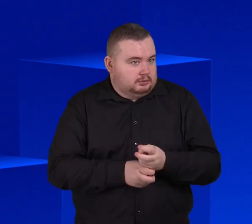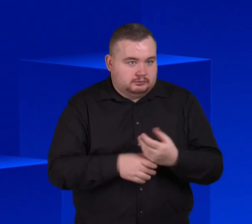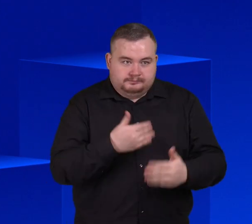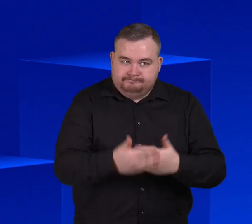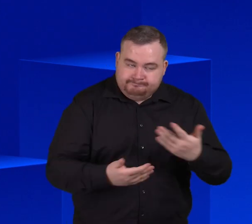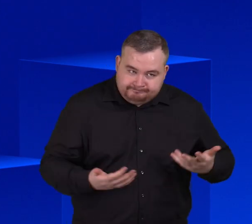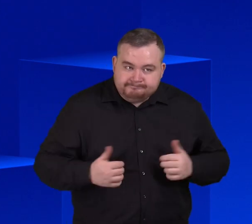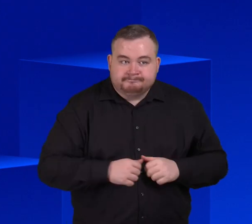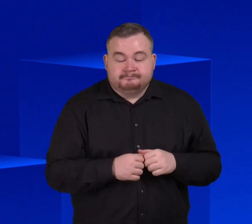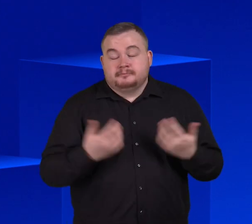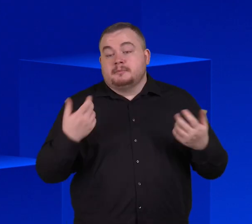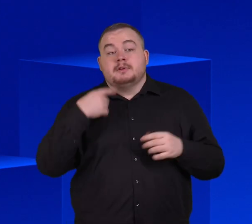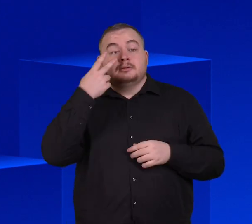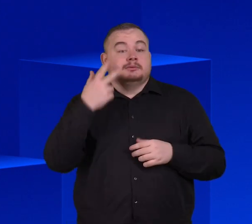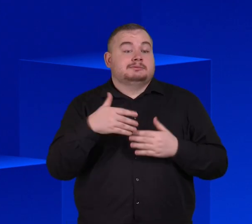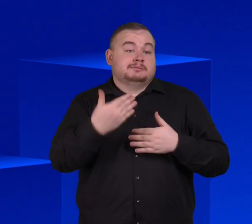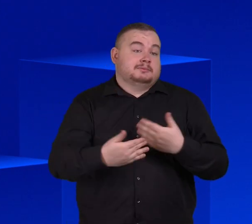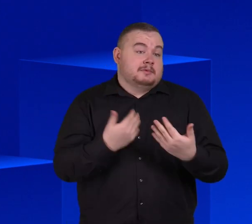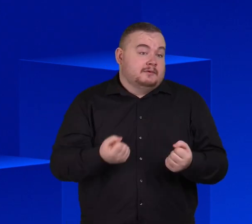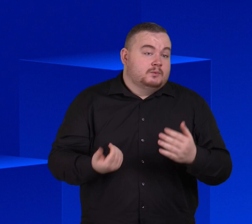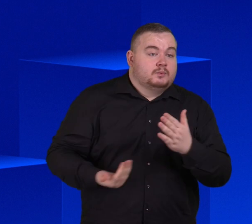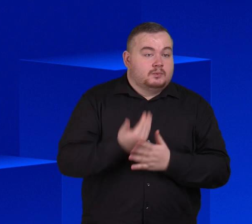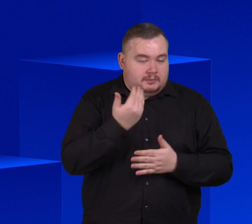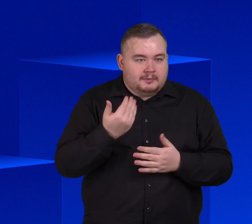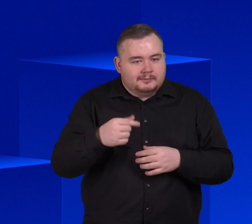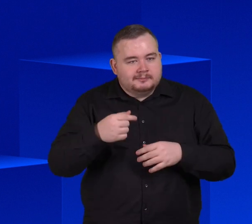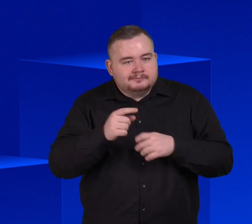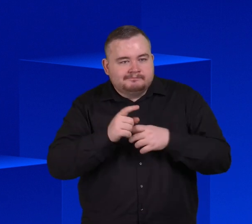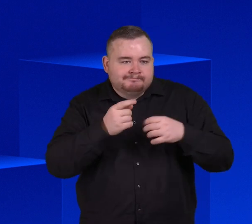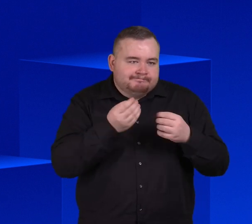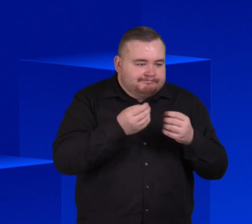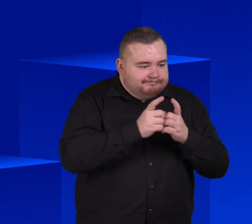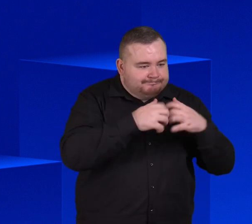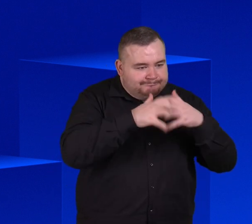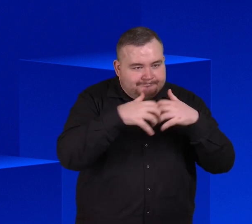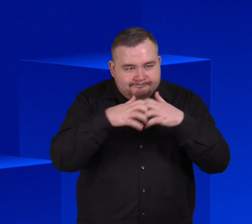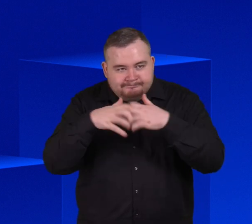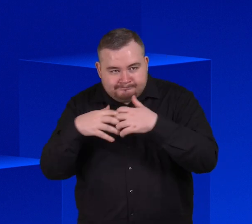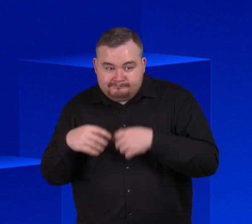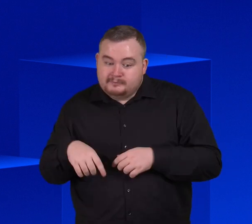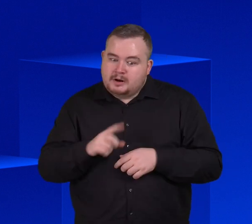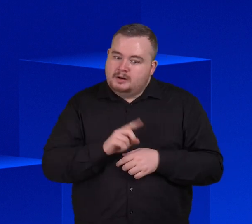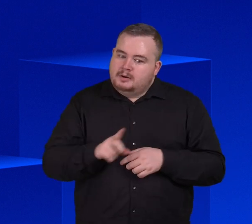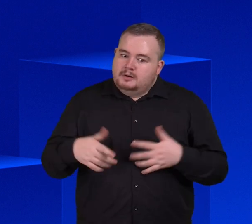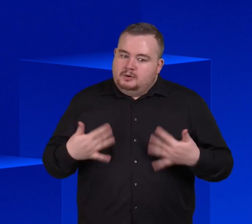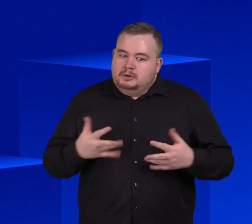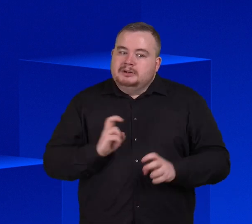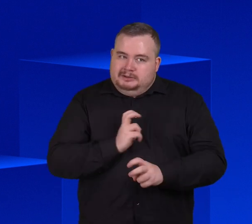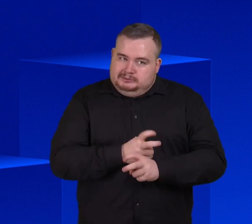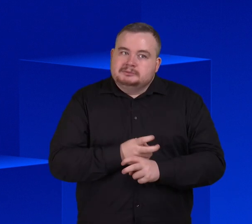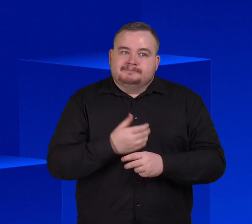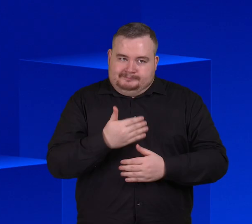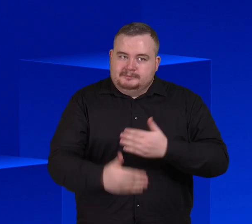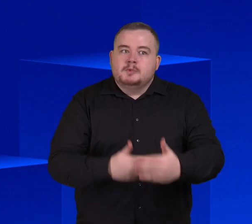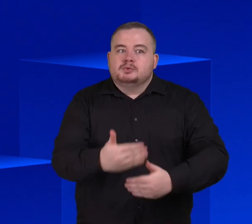challenge which we have ahead, as a challenge which for us is also an occasion to review the model